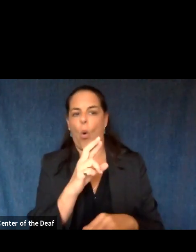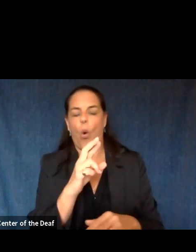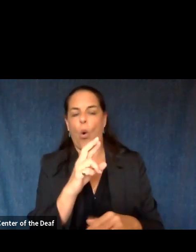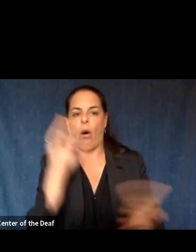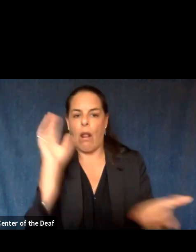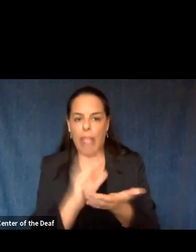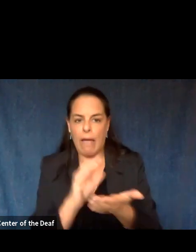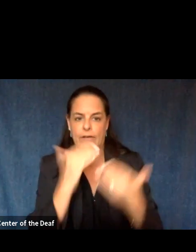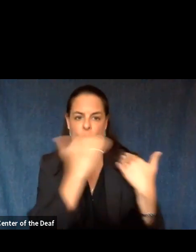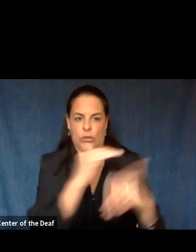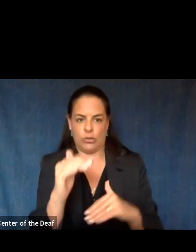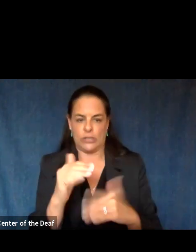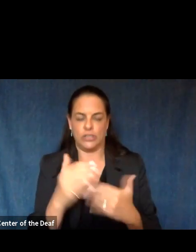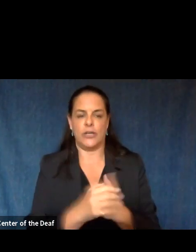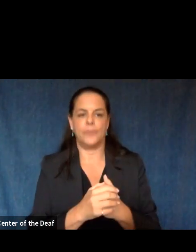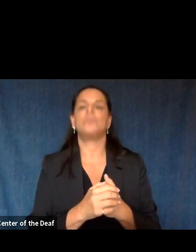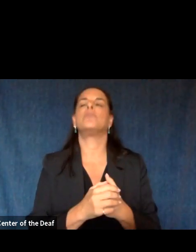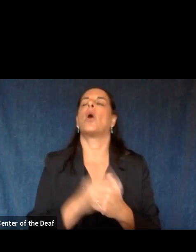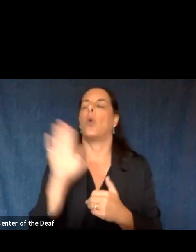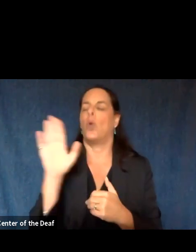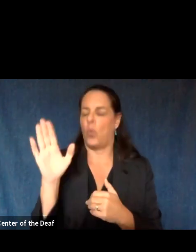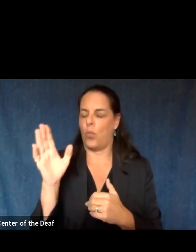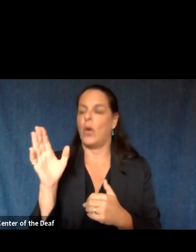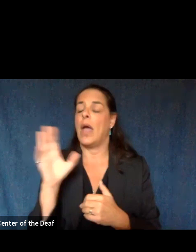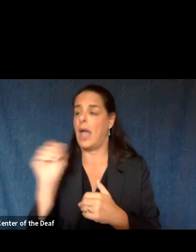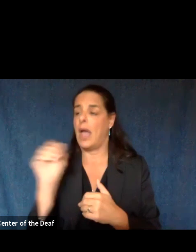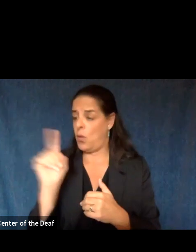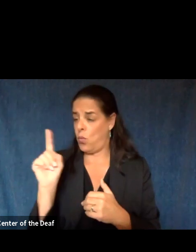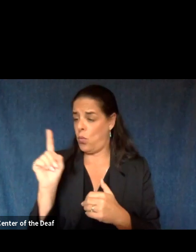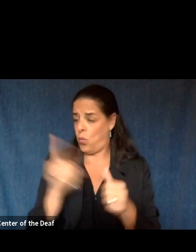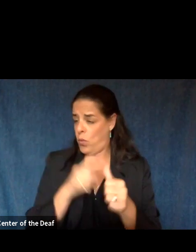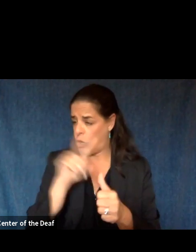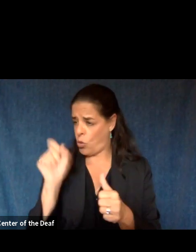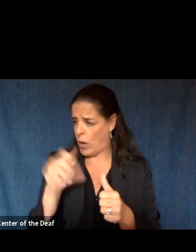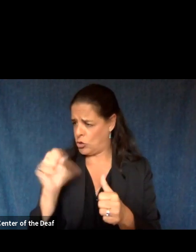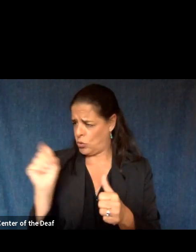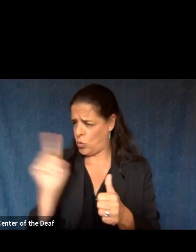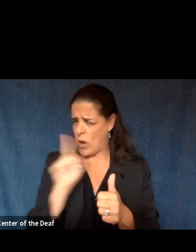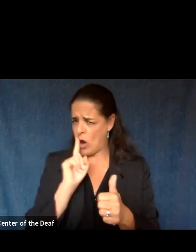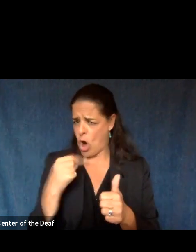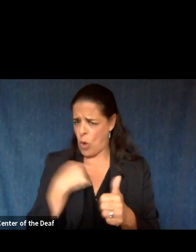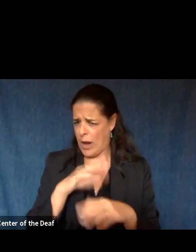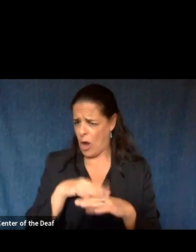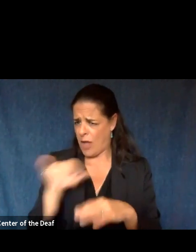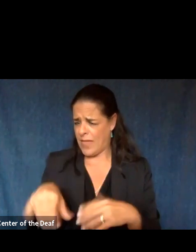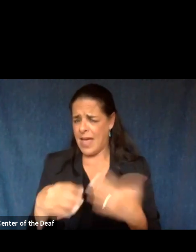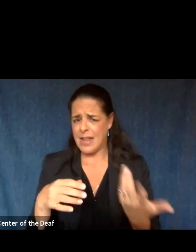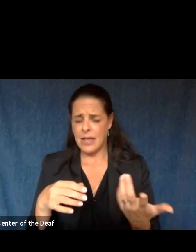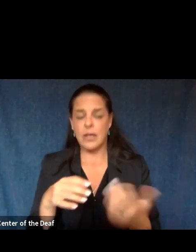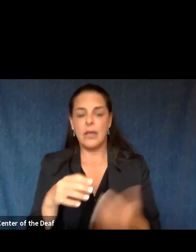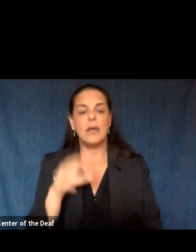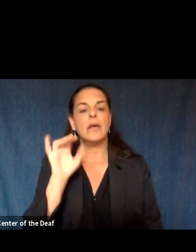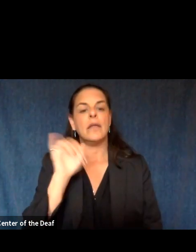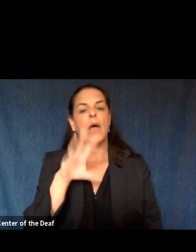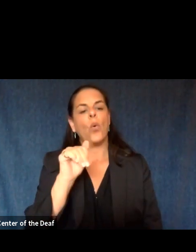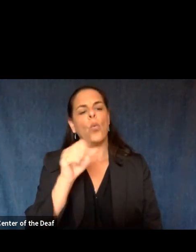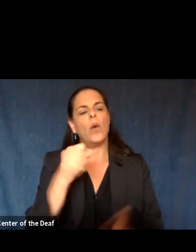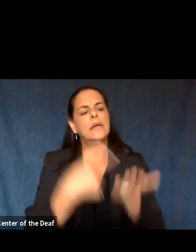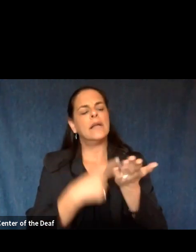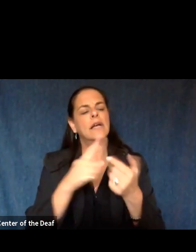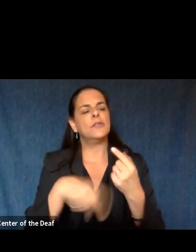Oh, and what in the original question was, where are we with that? The original question, I'm scrolling Sorry. back up, was discussion about